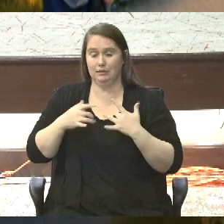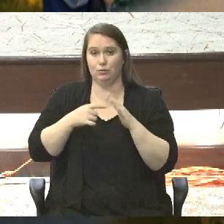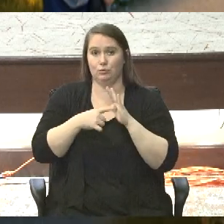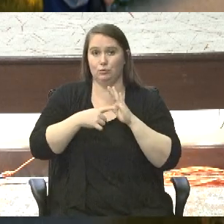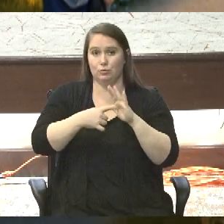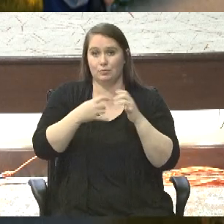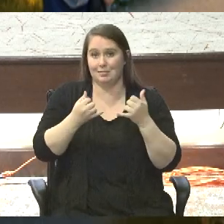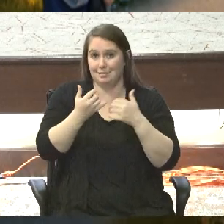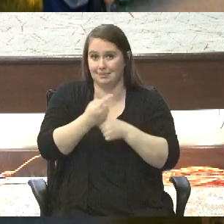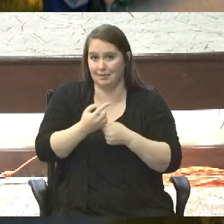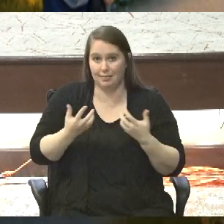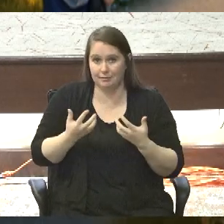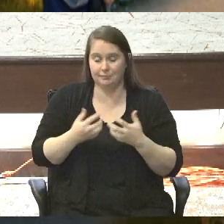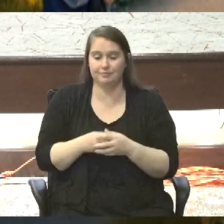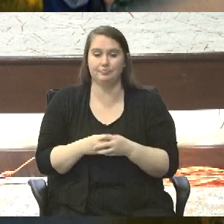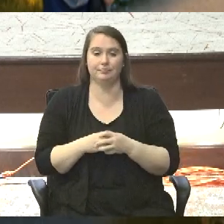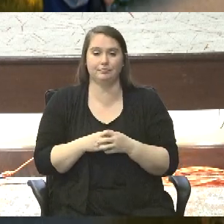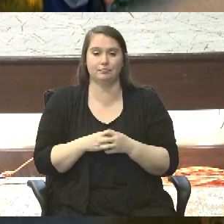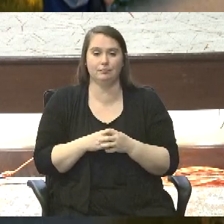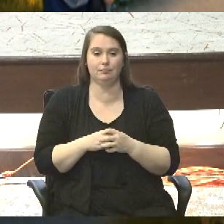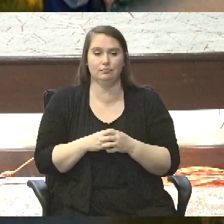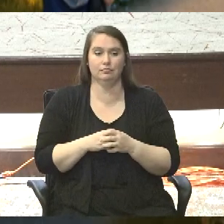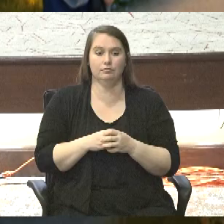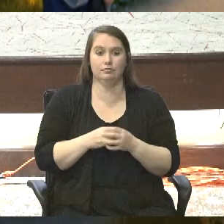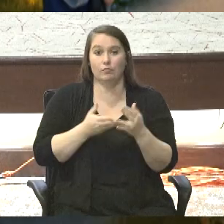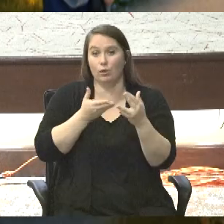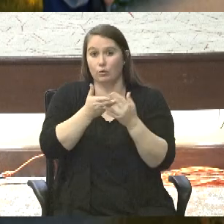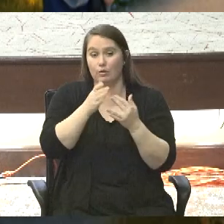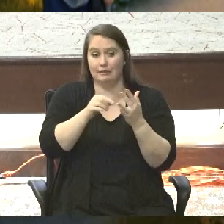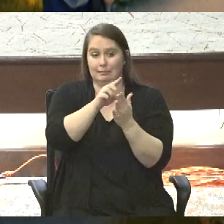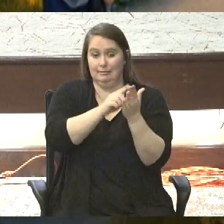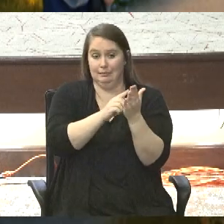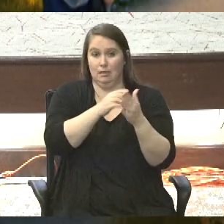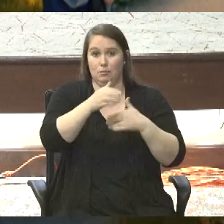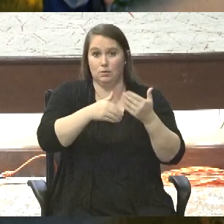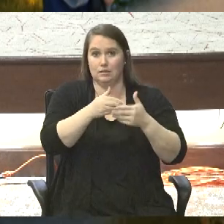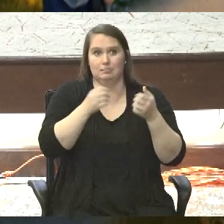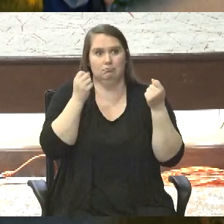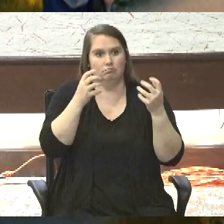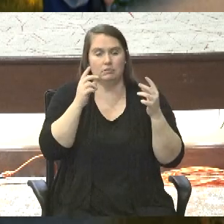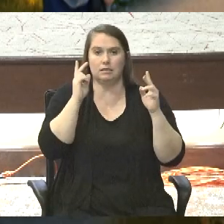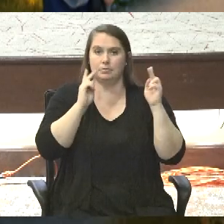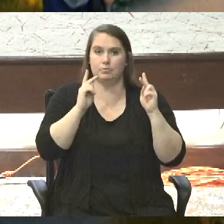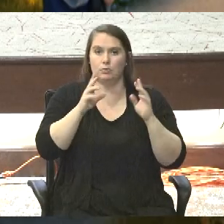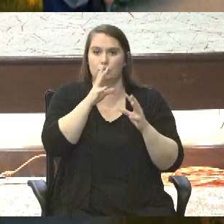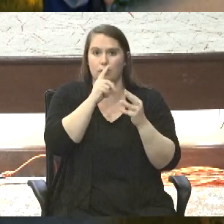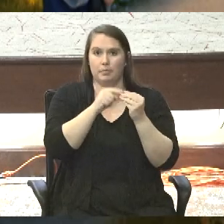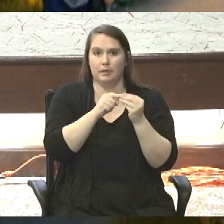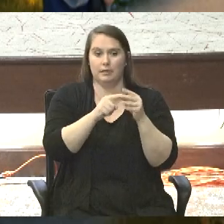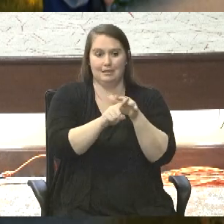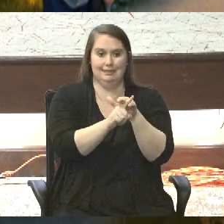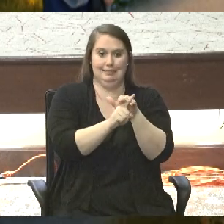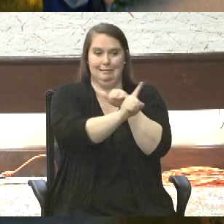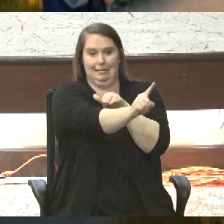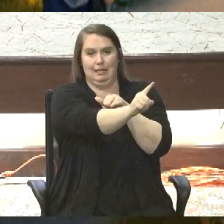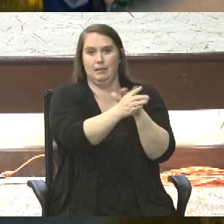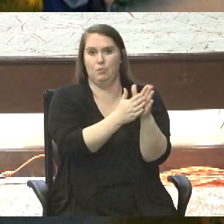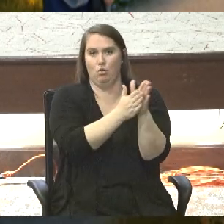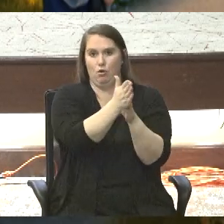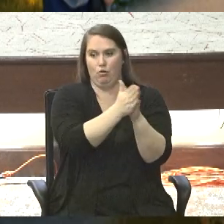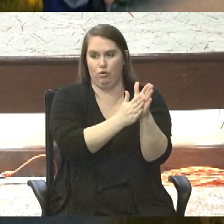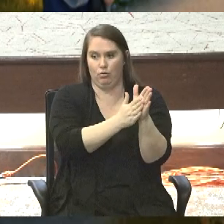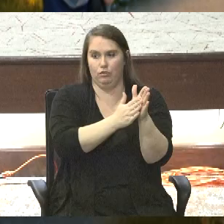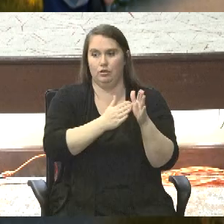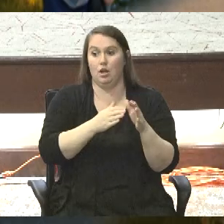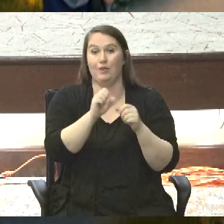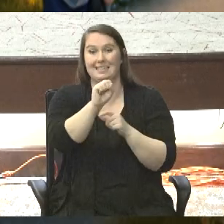today is, through the design process, we heard a lot of people talk about the want for a skate park. And